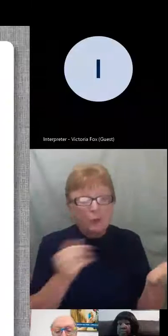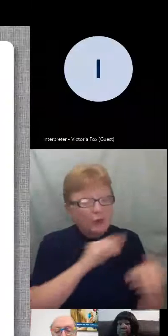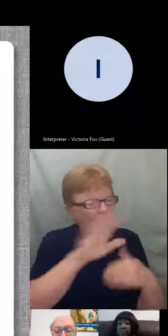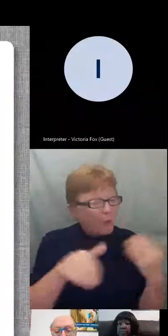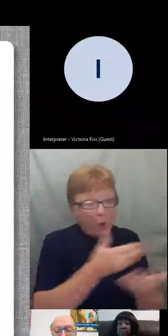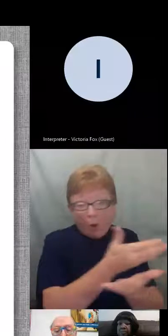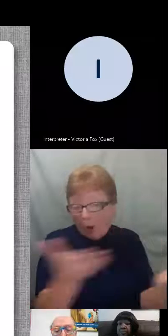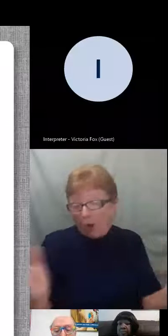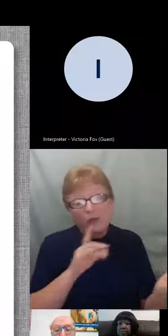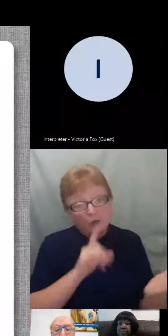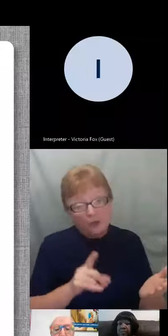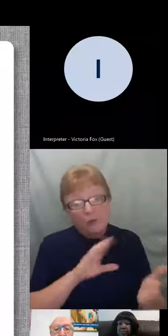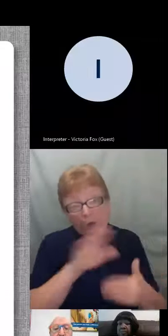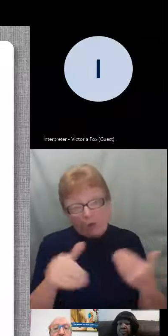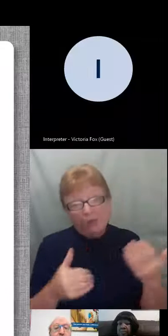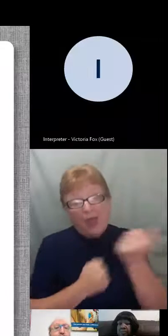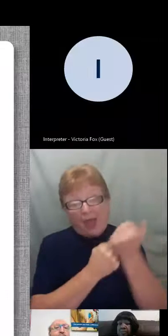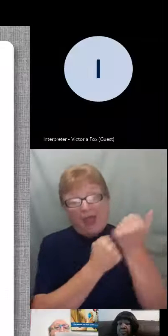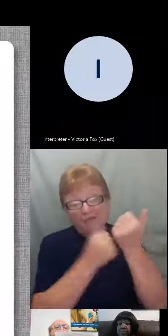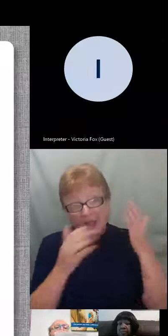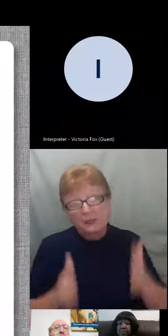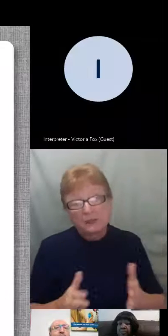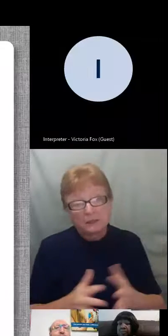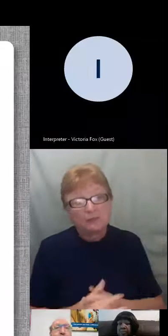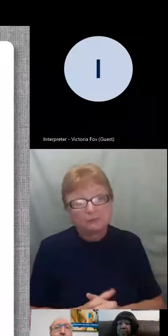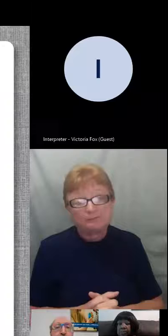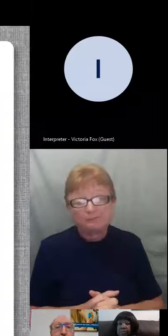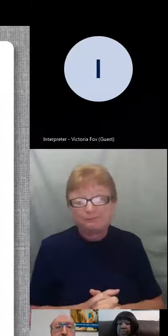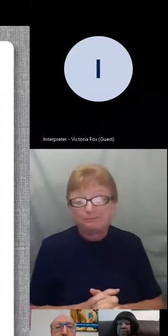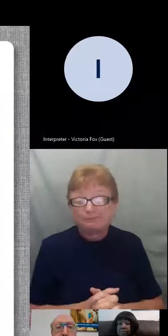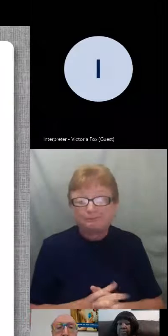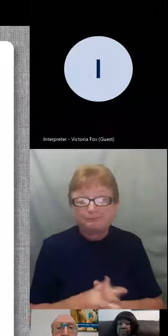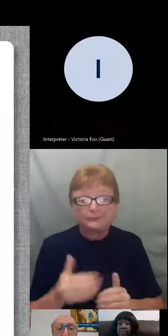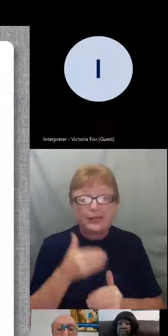advocates. Next slide, please.